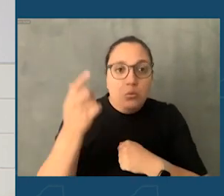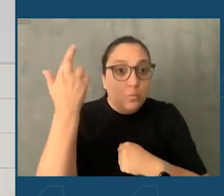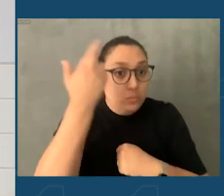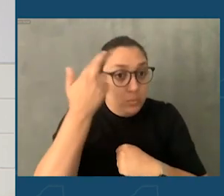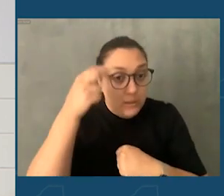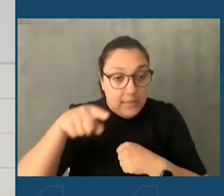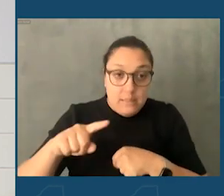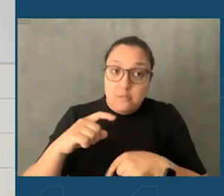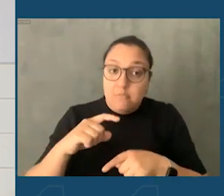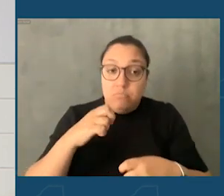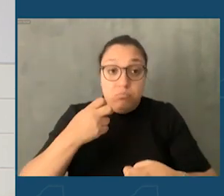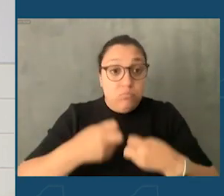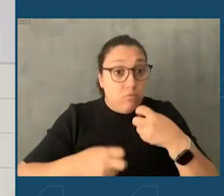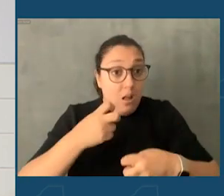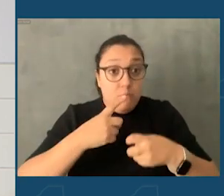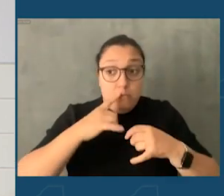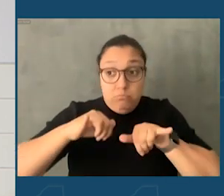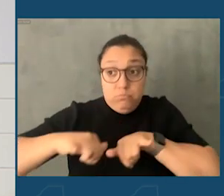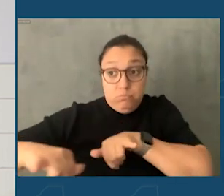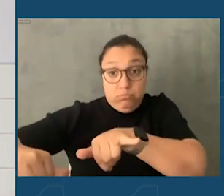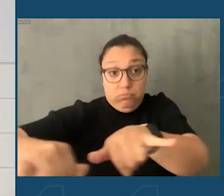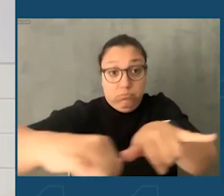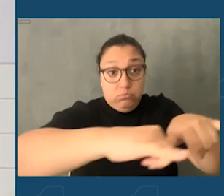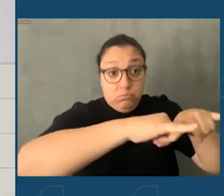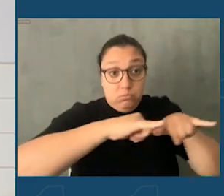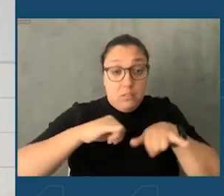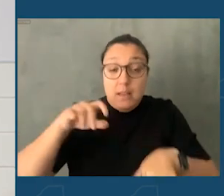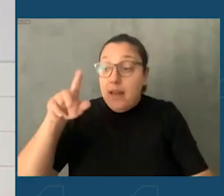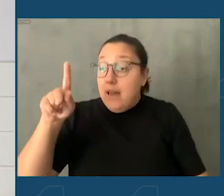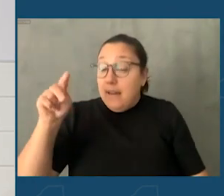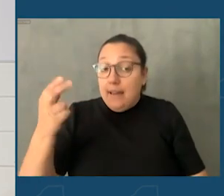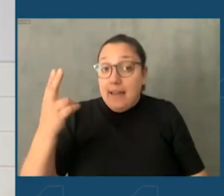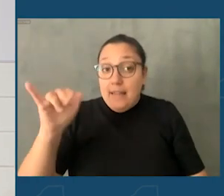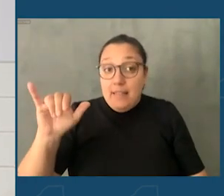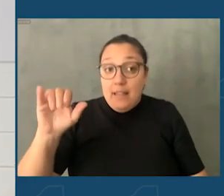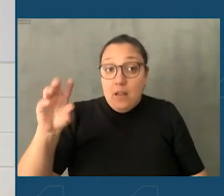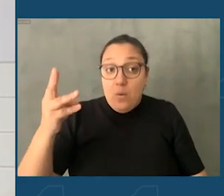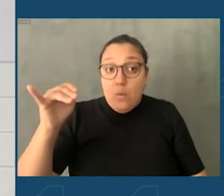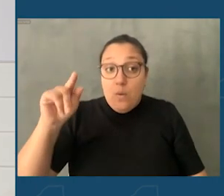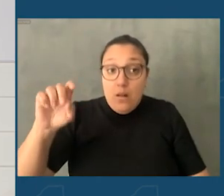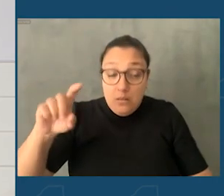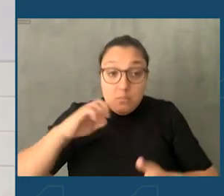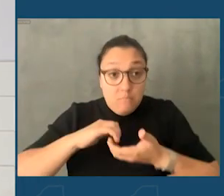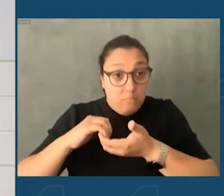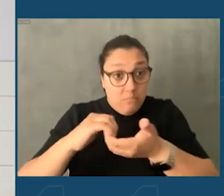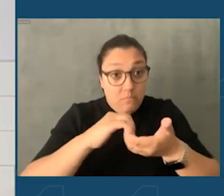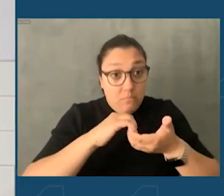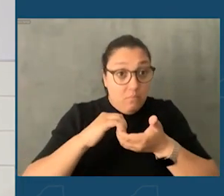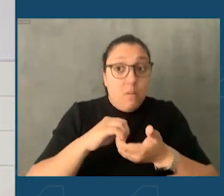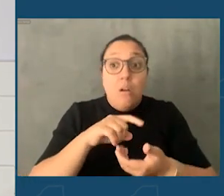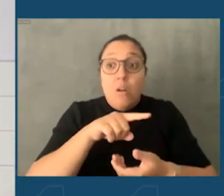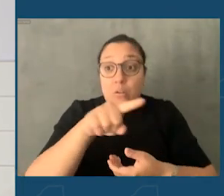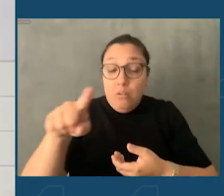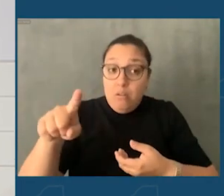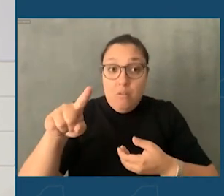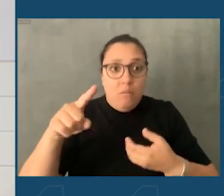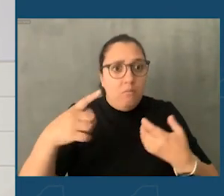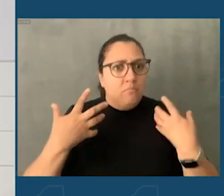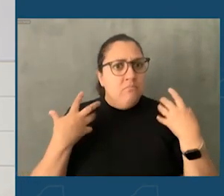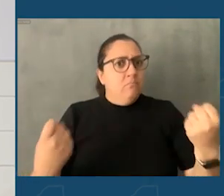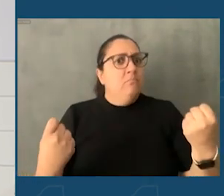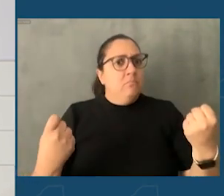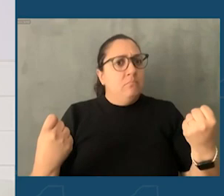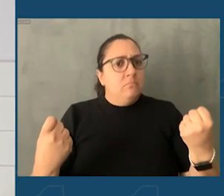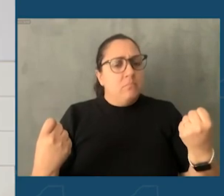all of our problems. Kathy Weil and the partnership and others are stepping up and saying we are ready